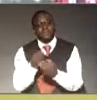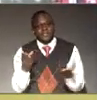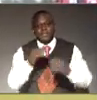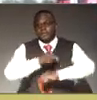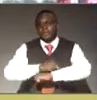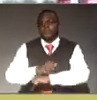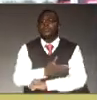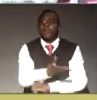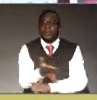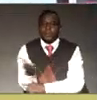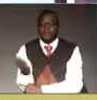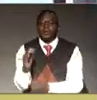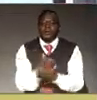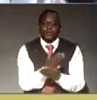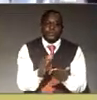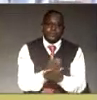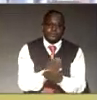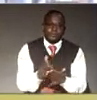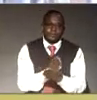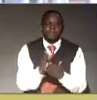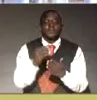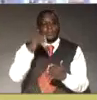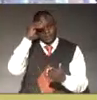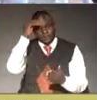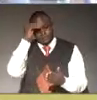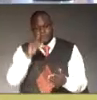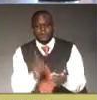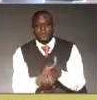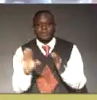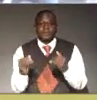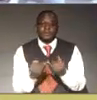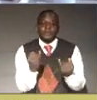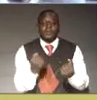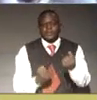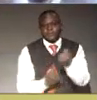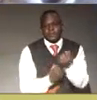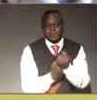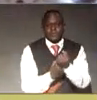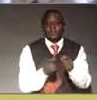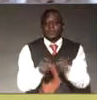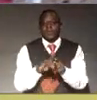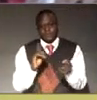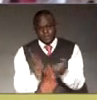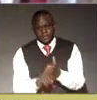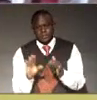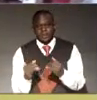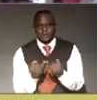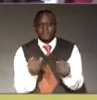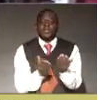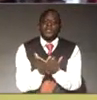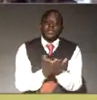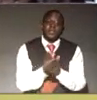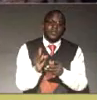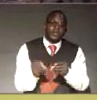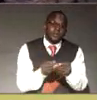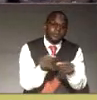all here to share, to get information from those offer scholarships, to get information from the service providers